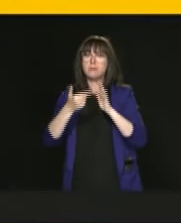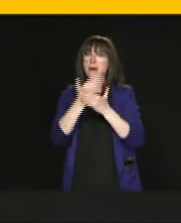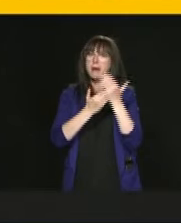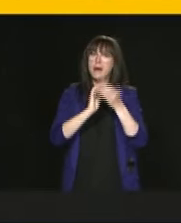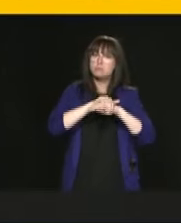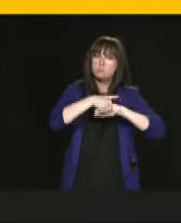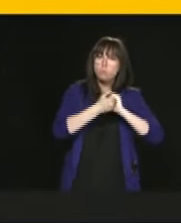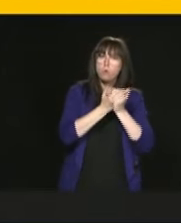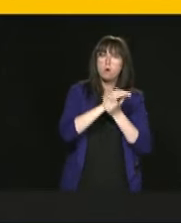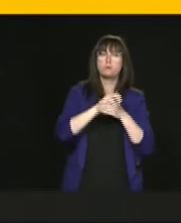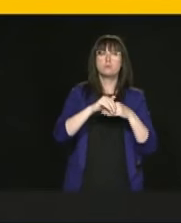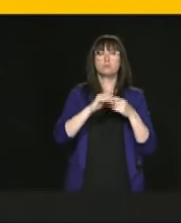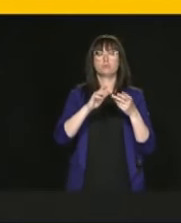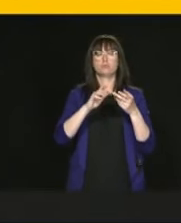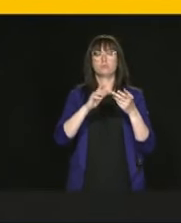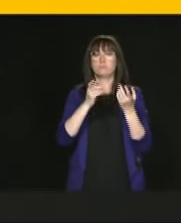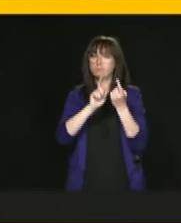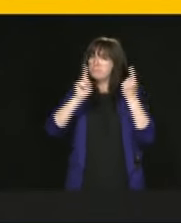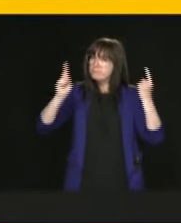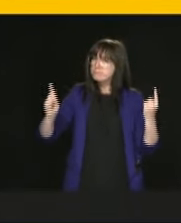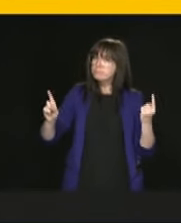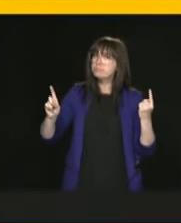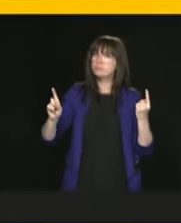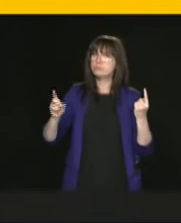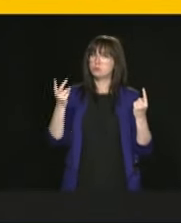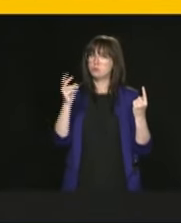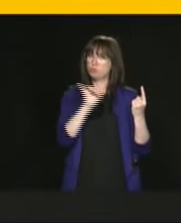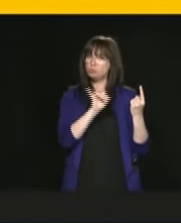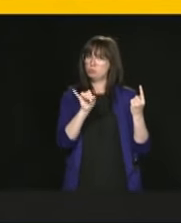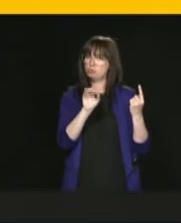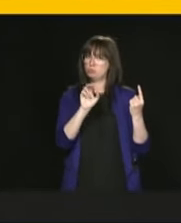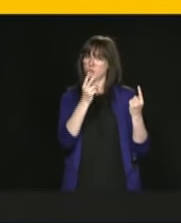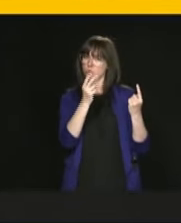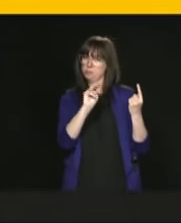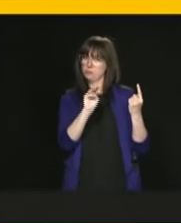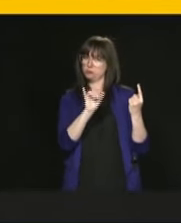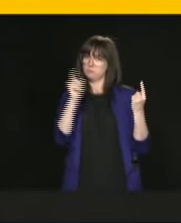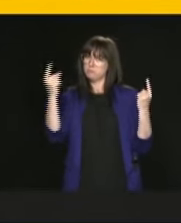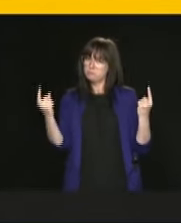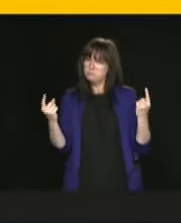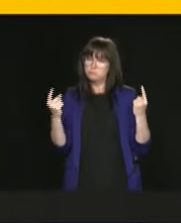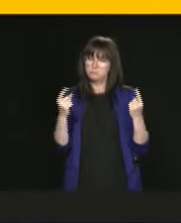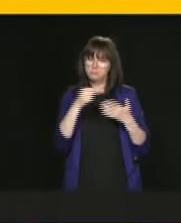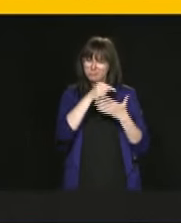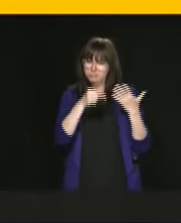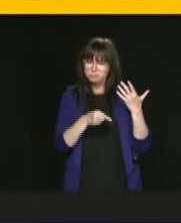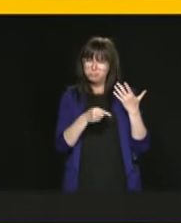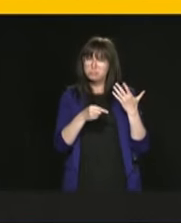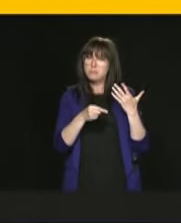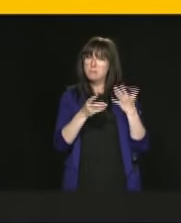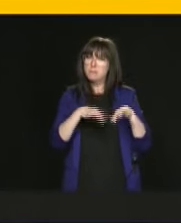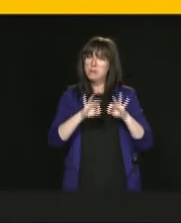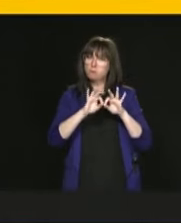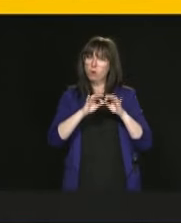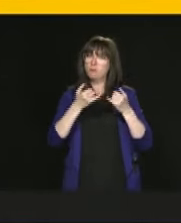physical distancing of 2 meters minimum. These are all important measures and remain so. I think in Montreal, in